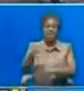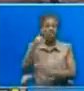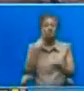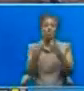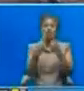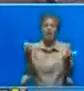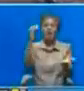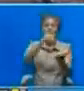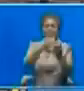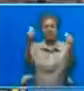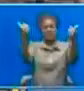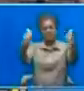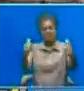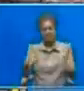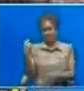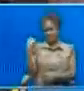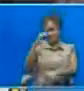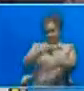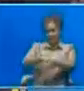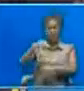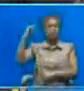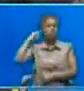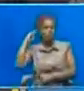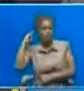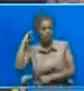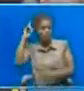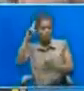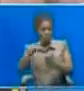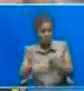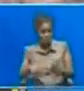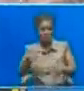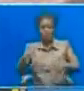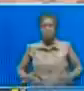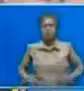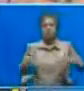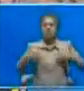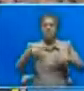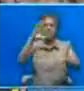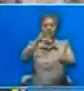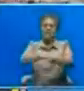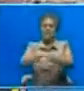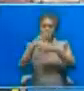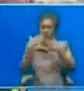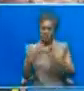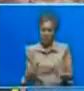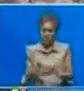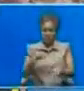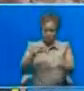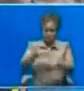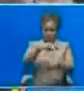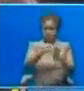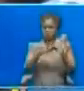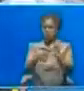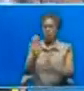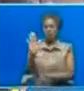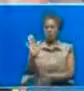tena. Sasa ndio jana nikapigiwa simu nikaambiwa kuna mwili lipatikana na fingerprints zikaonesha ni yeye.